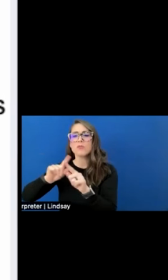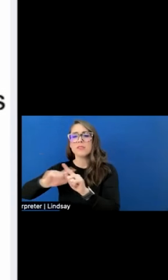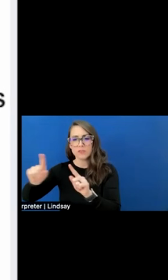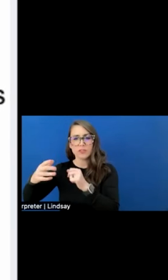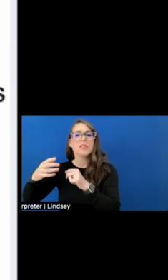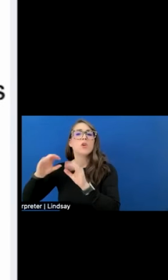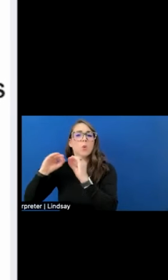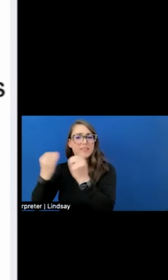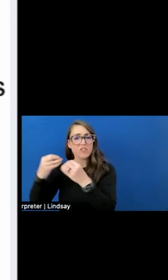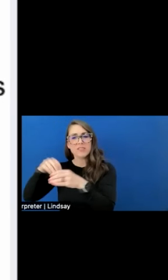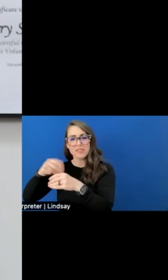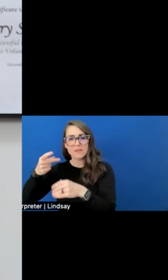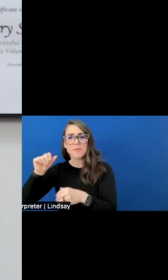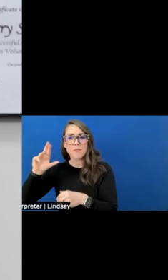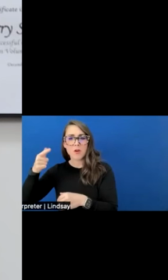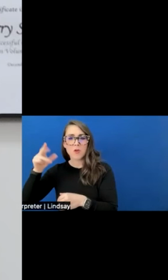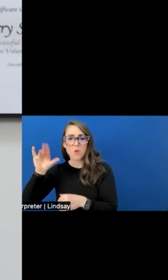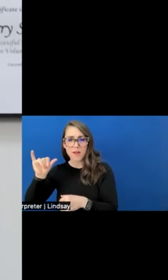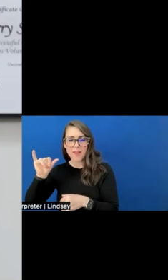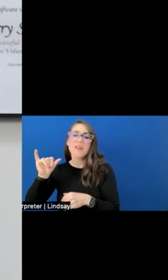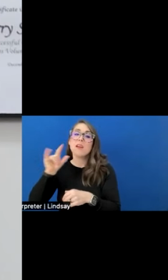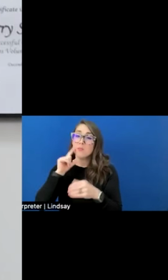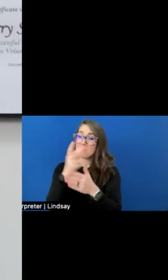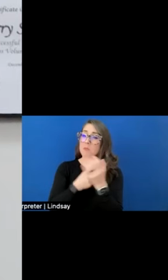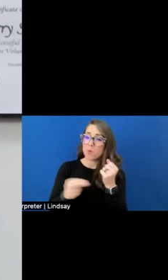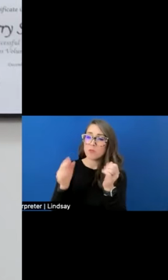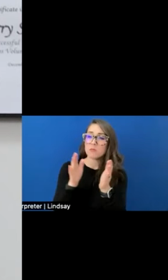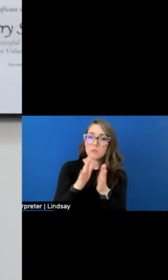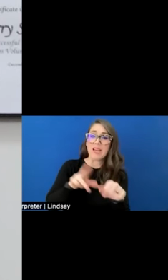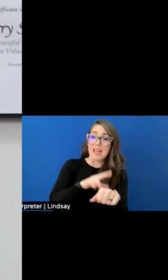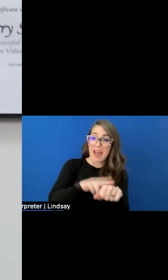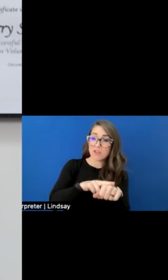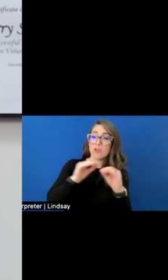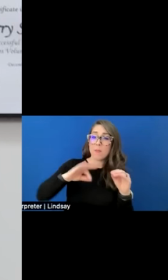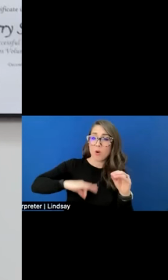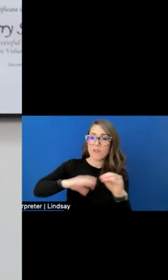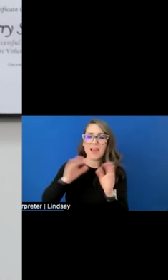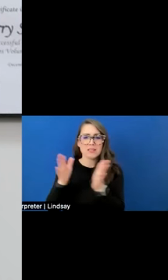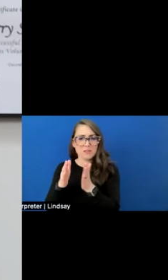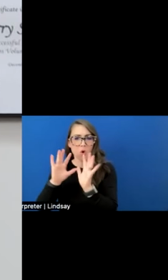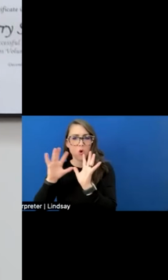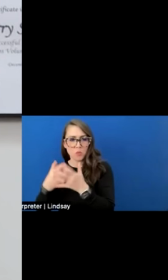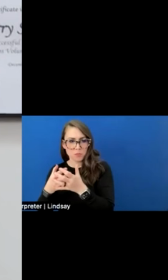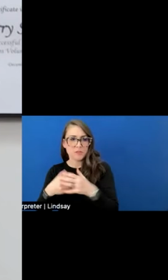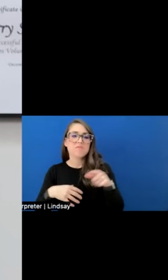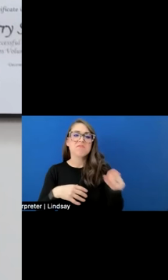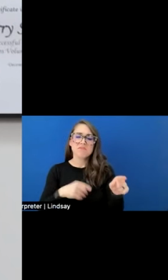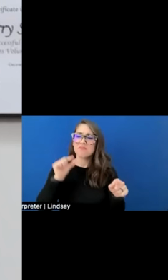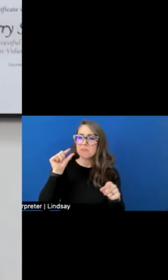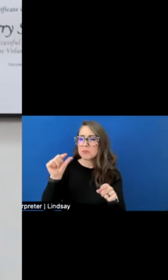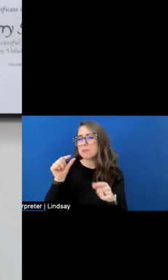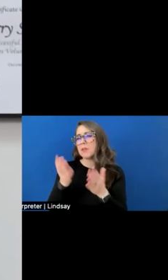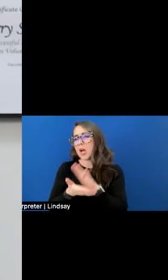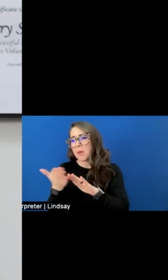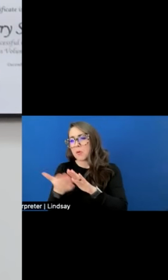as national nonprofits. After small operating expenses, including maintaining a post office box and a website,